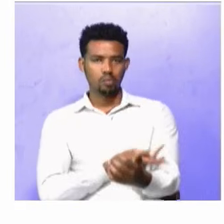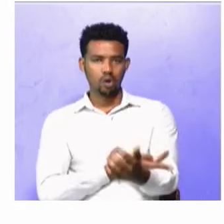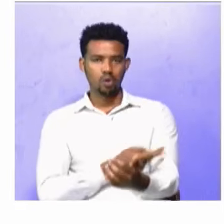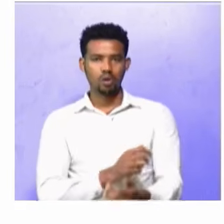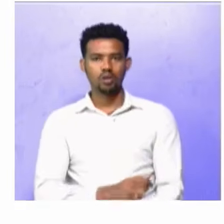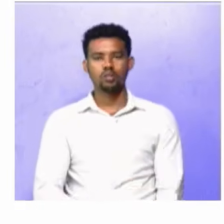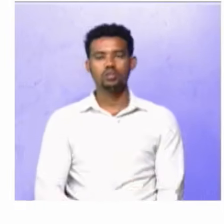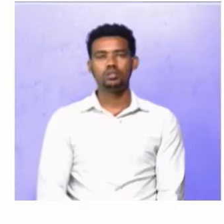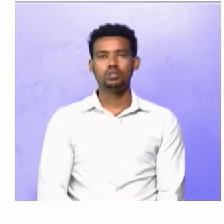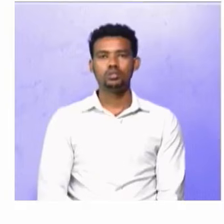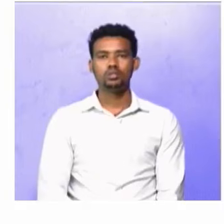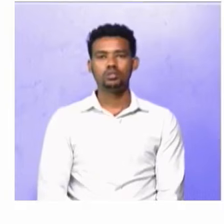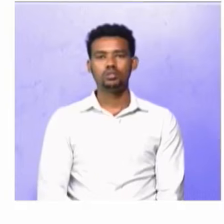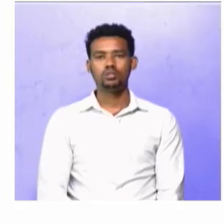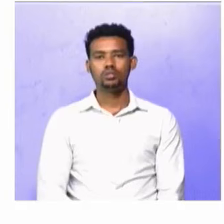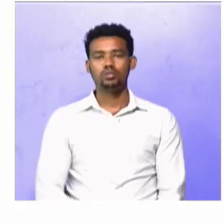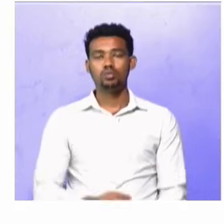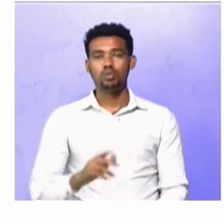full,